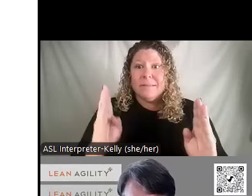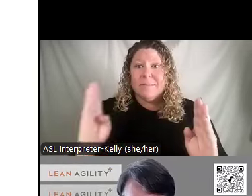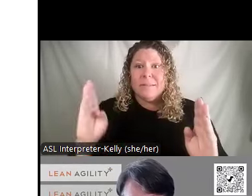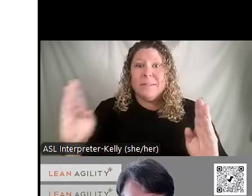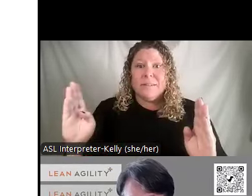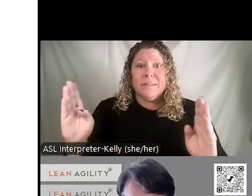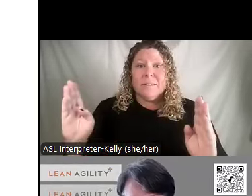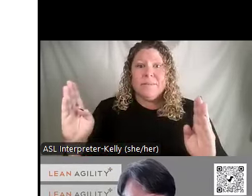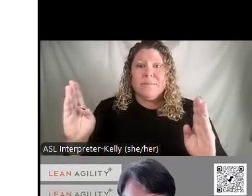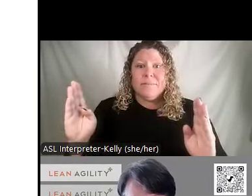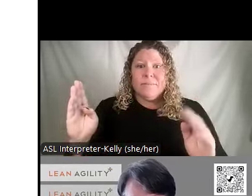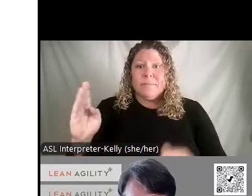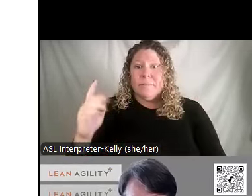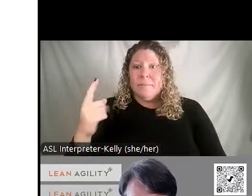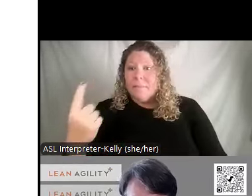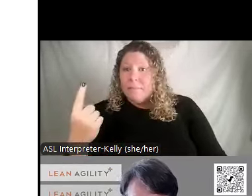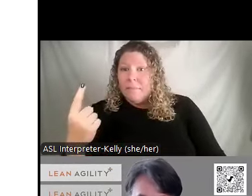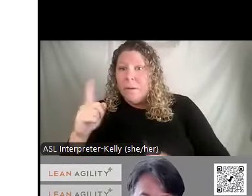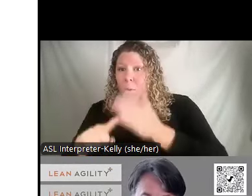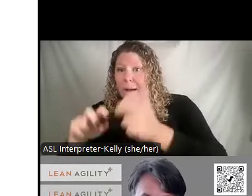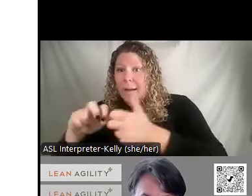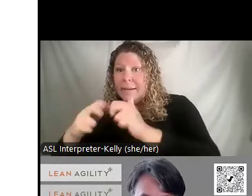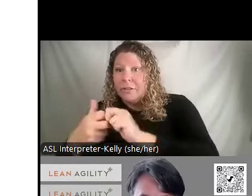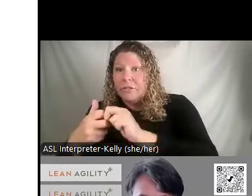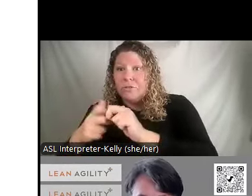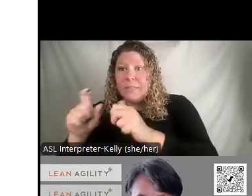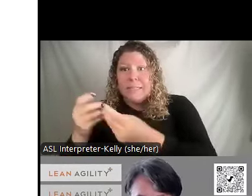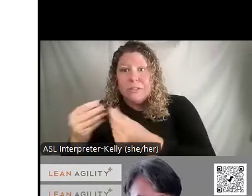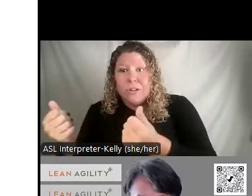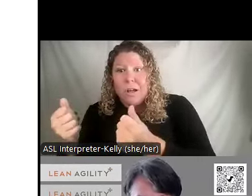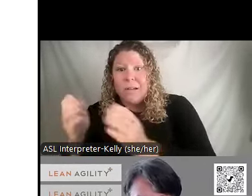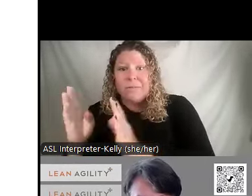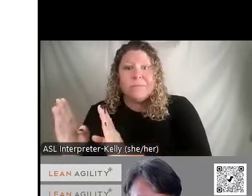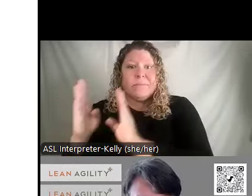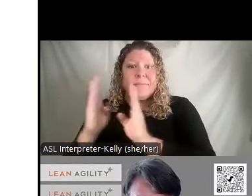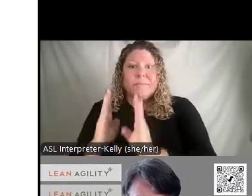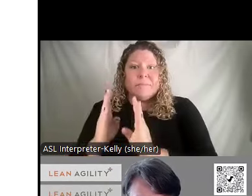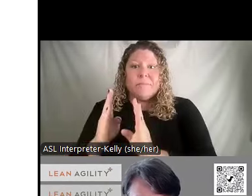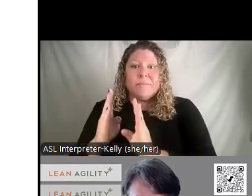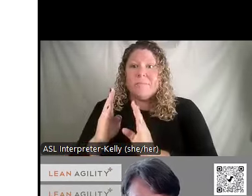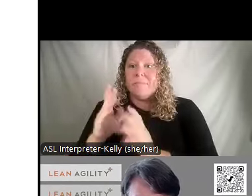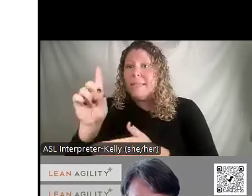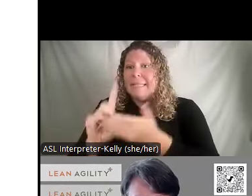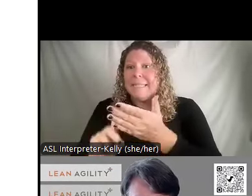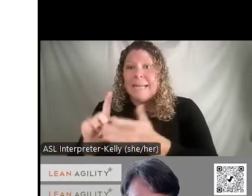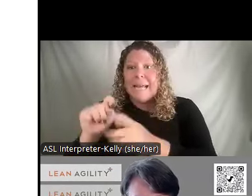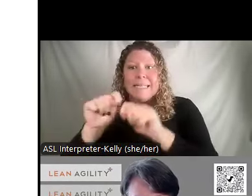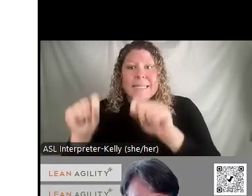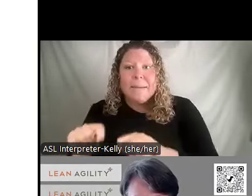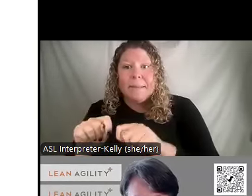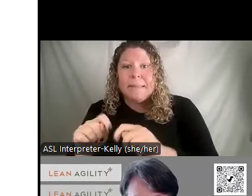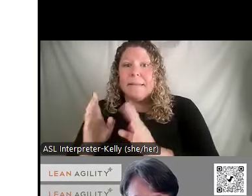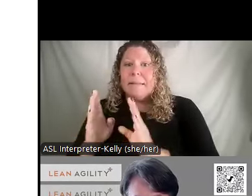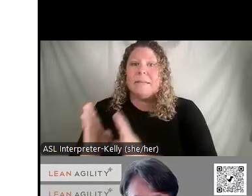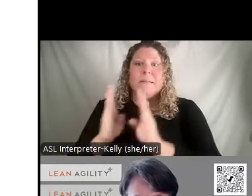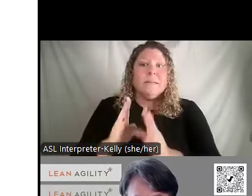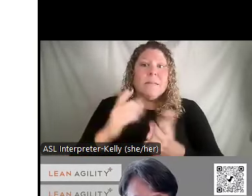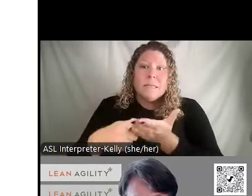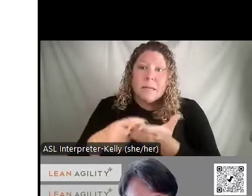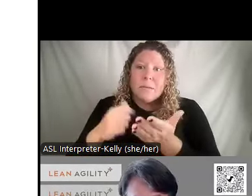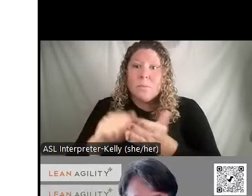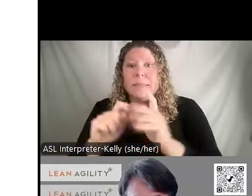things what issues do we need to solve in the template? Well, let's design a template prototype. Let's discuss it with the team. Let's adjust it.